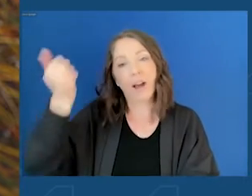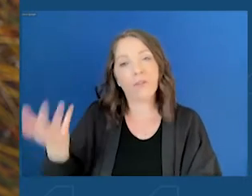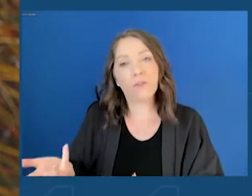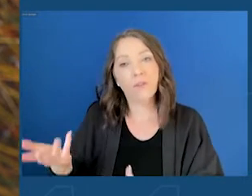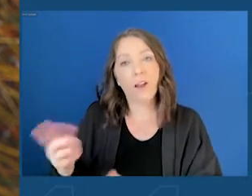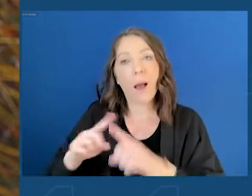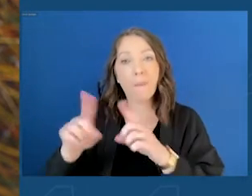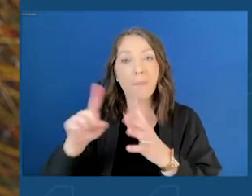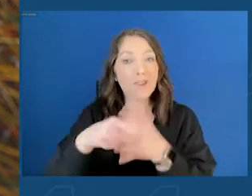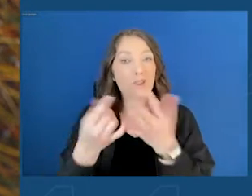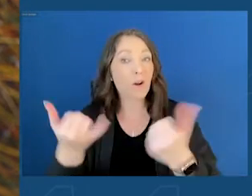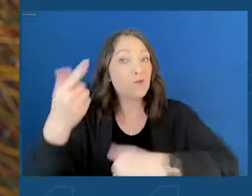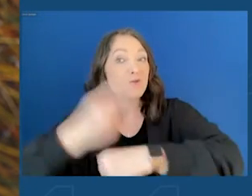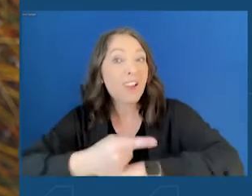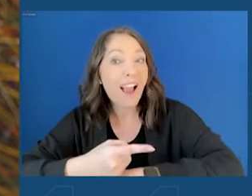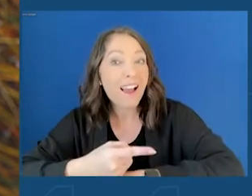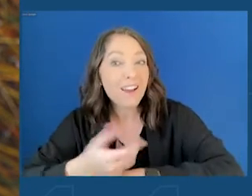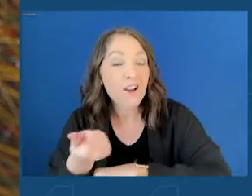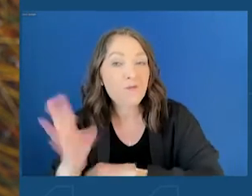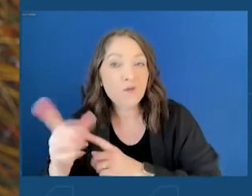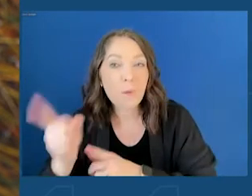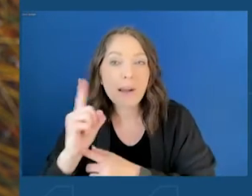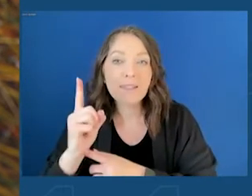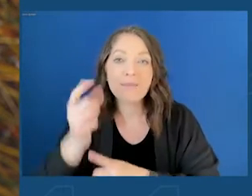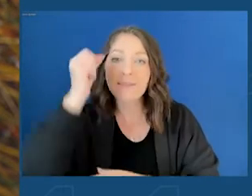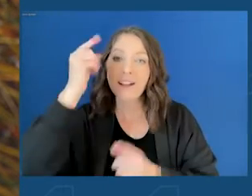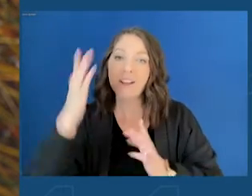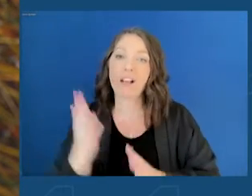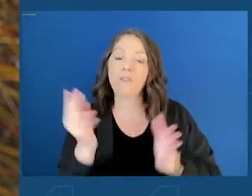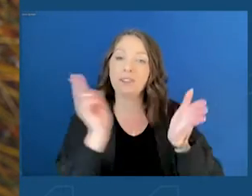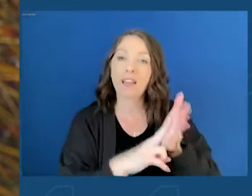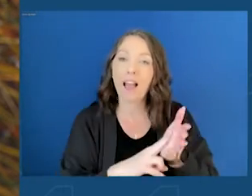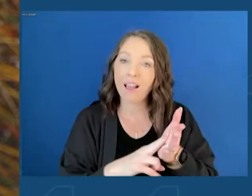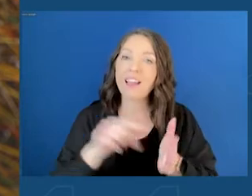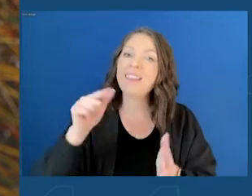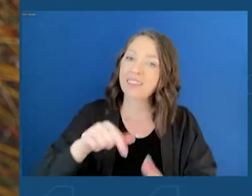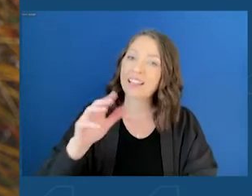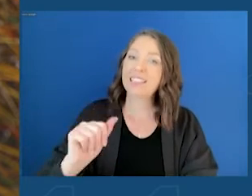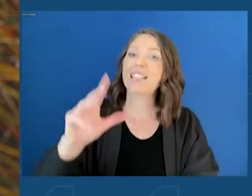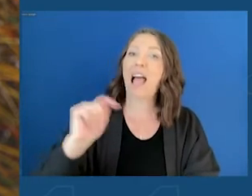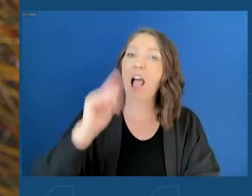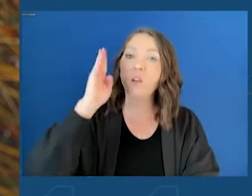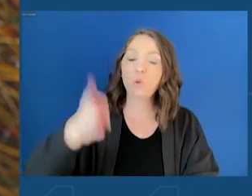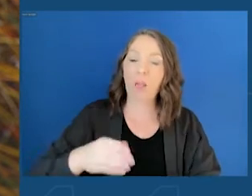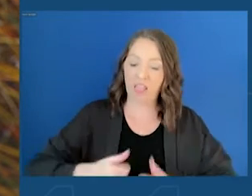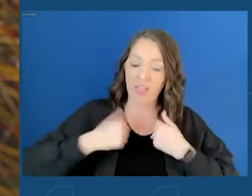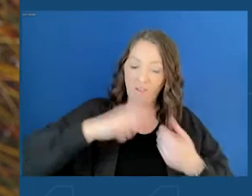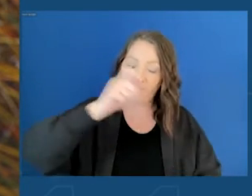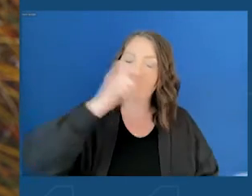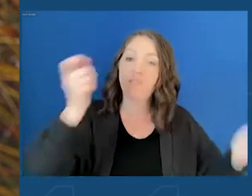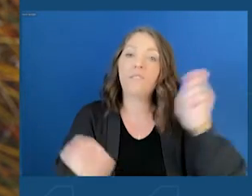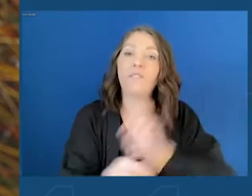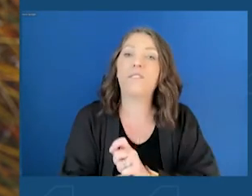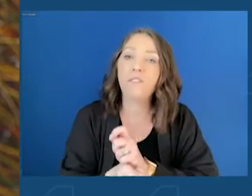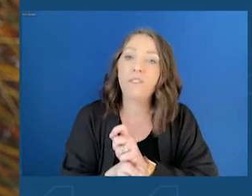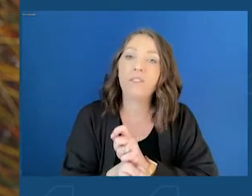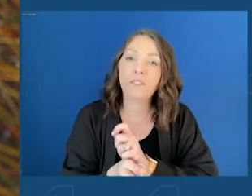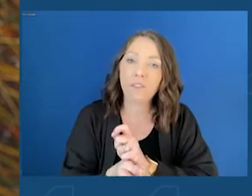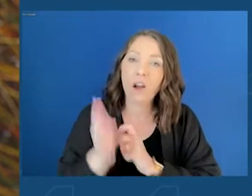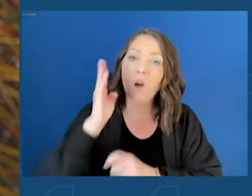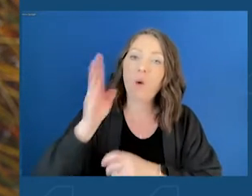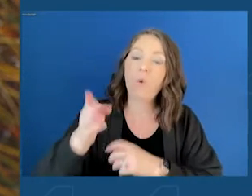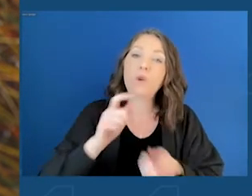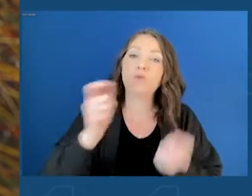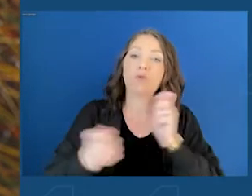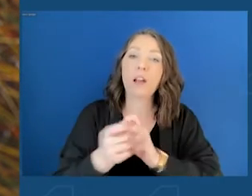in just a few short moments, when the governor signs it, Clean Slate will begin to change that. It'll begin to change the lives of people like Marianne, who